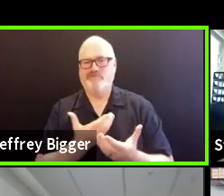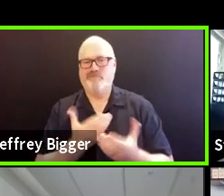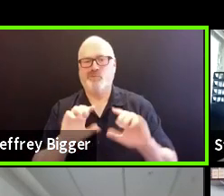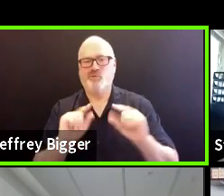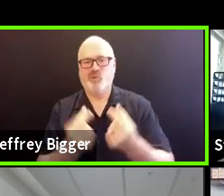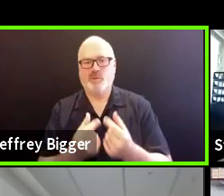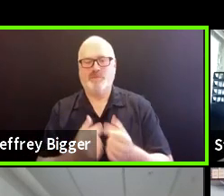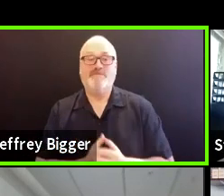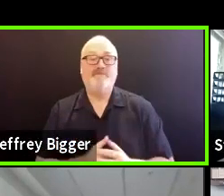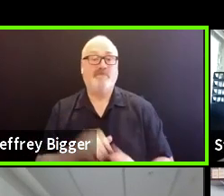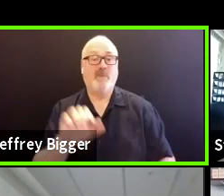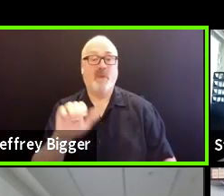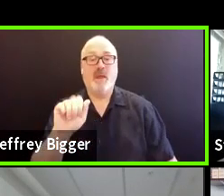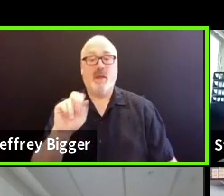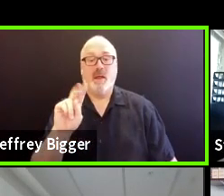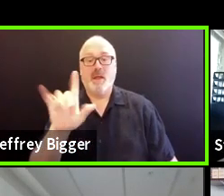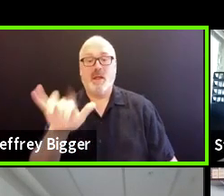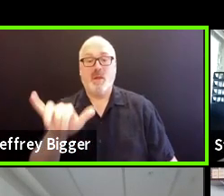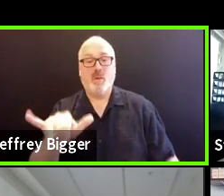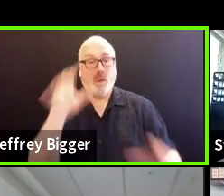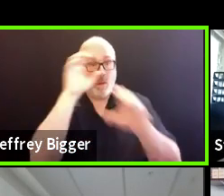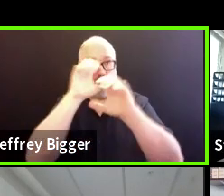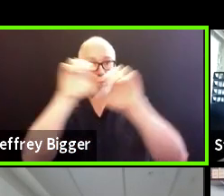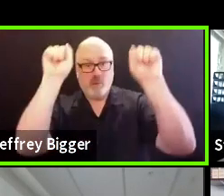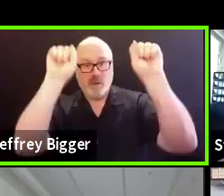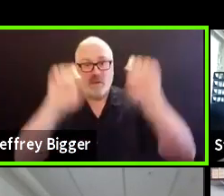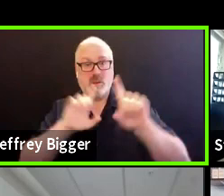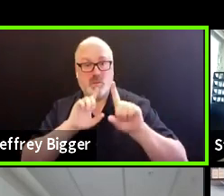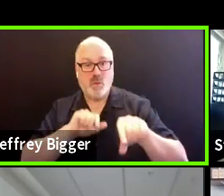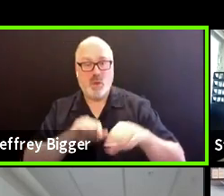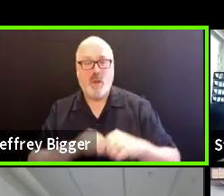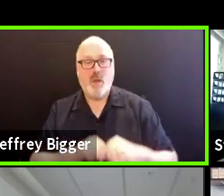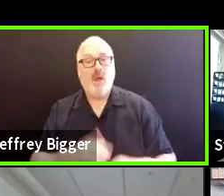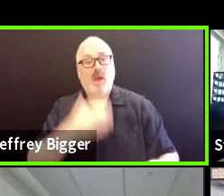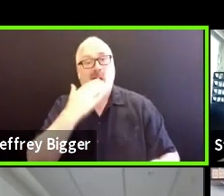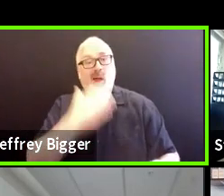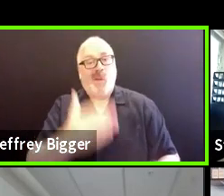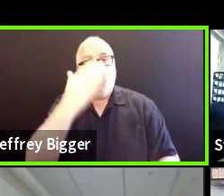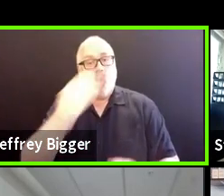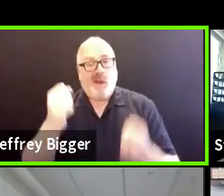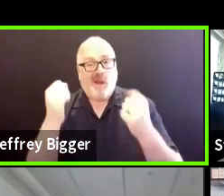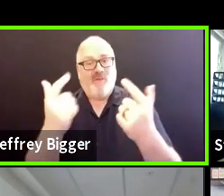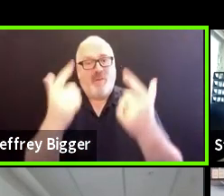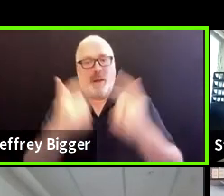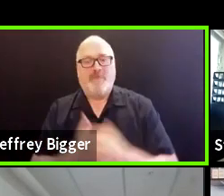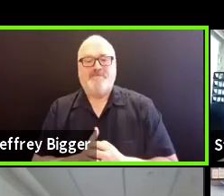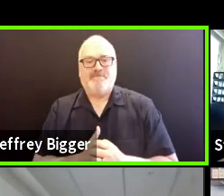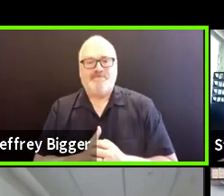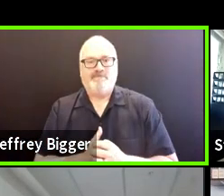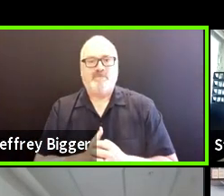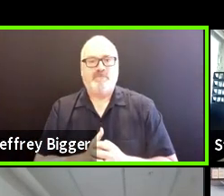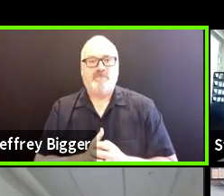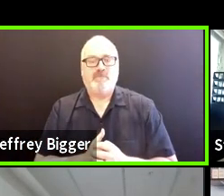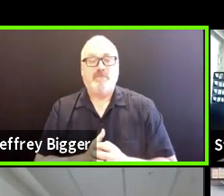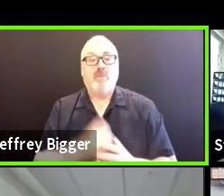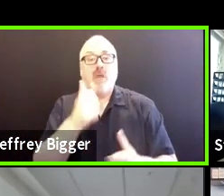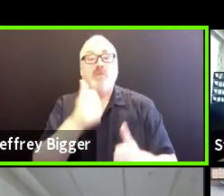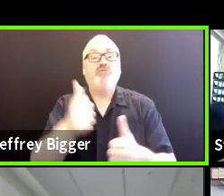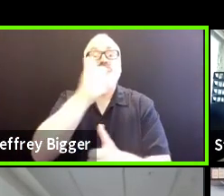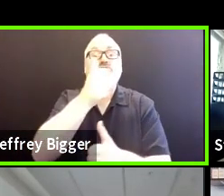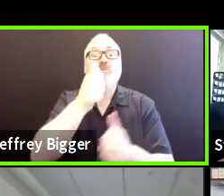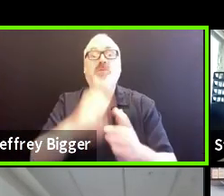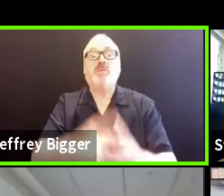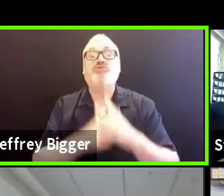Okay, Andy, President's report. Well, good morning, everybody. And Mr. Chairman, I'd like to